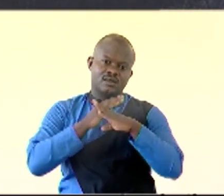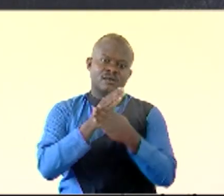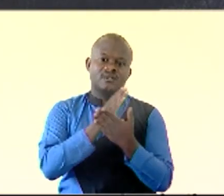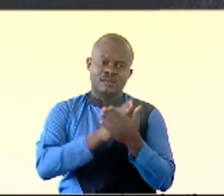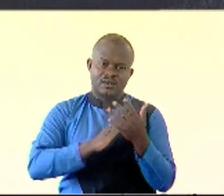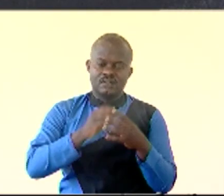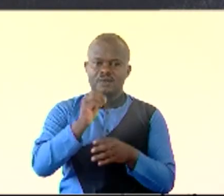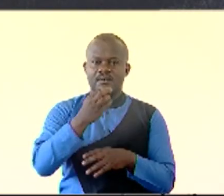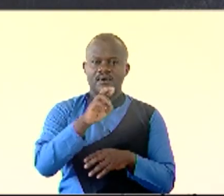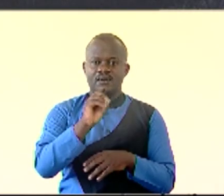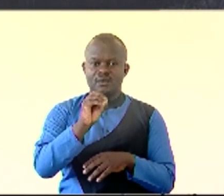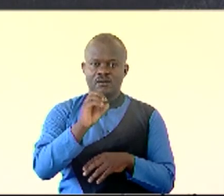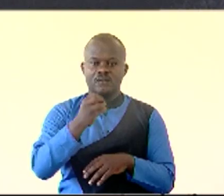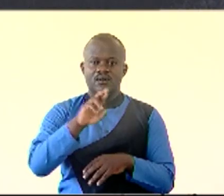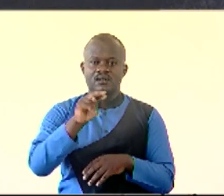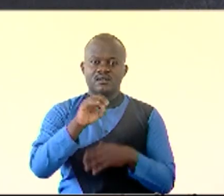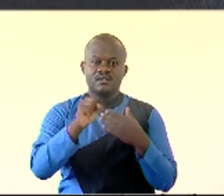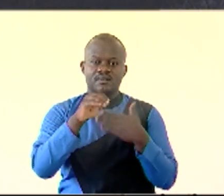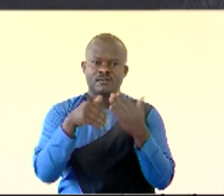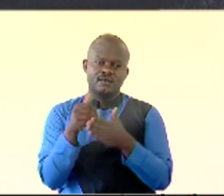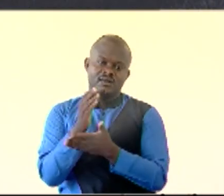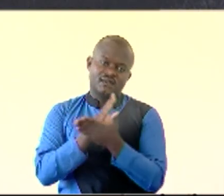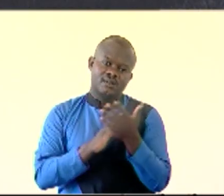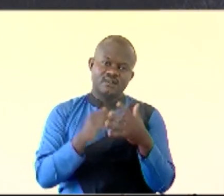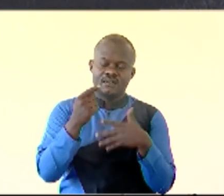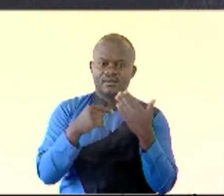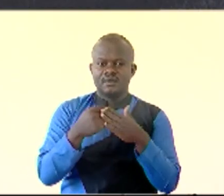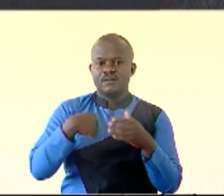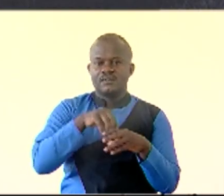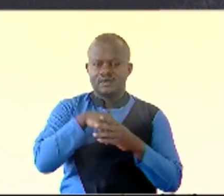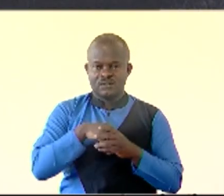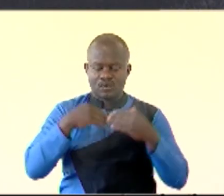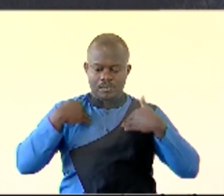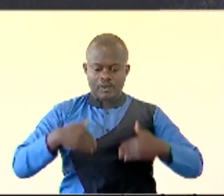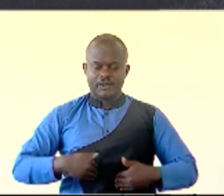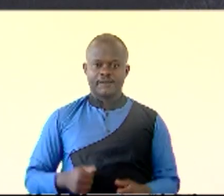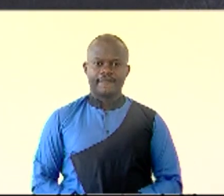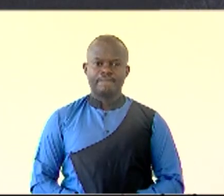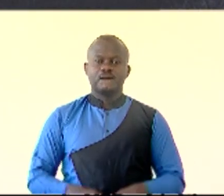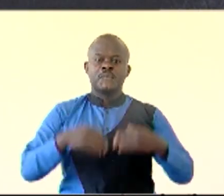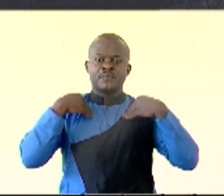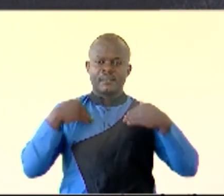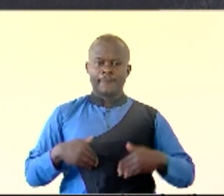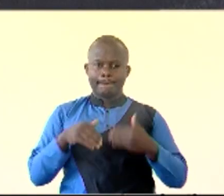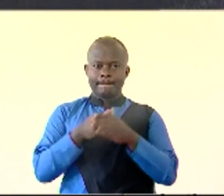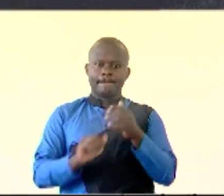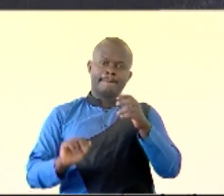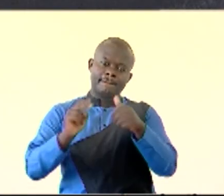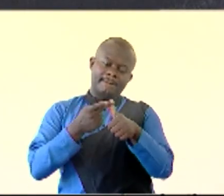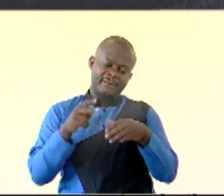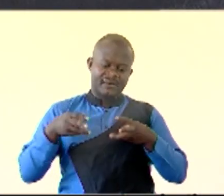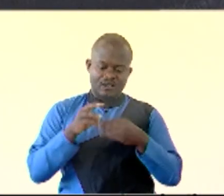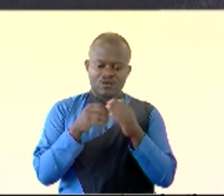microorganism into our body or any pathogen into our body. The body's second line of